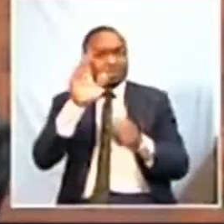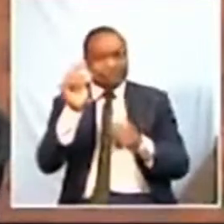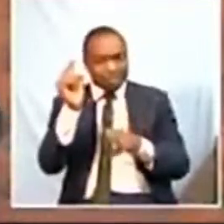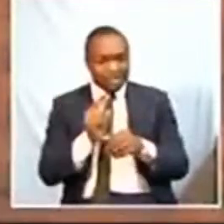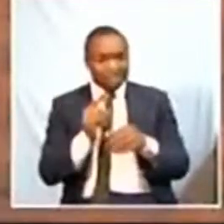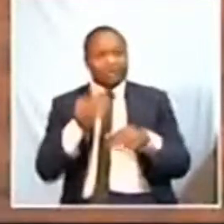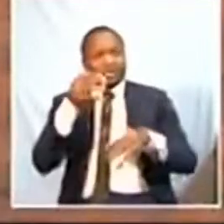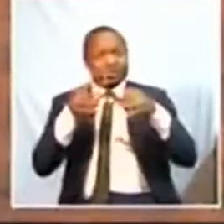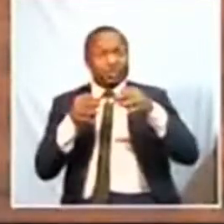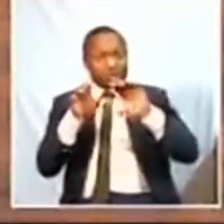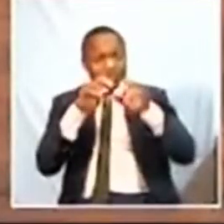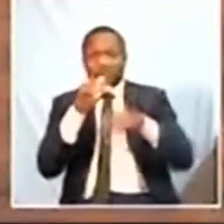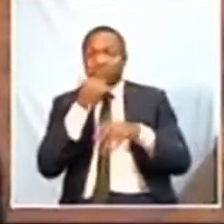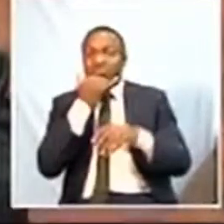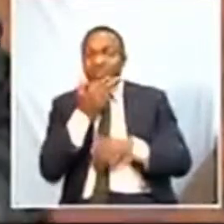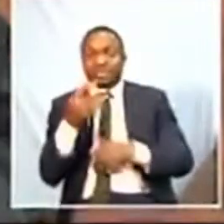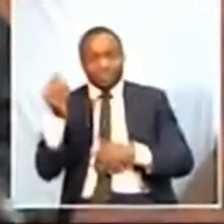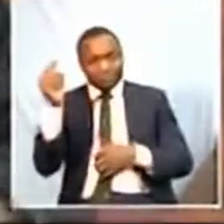come.